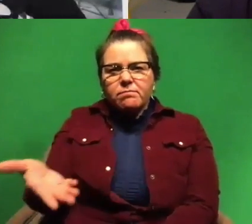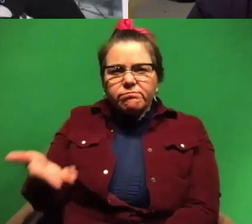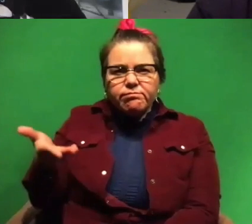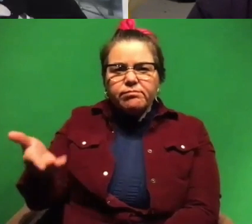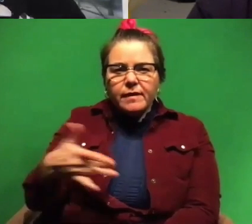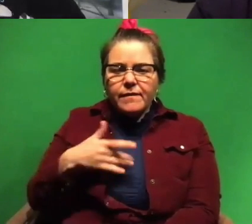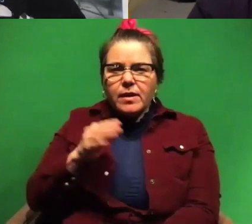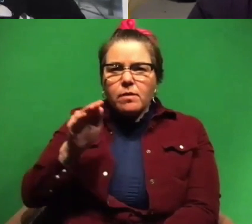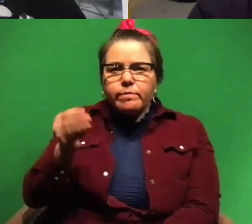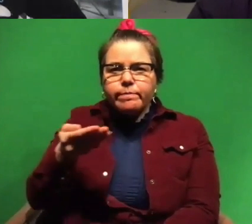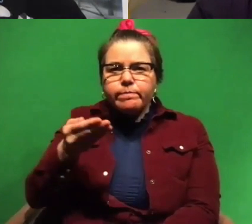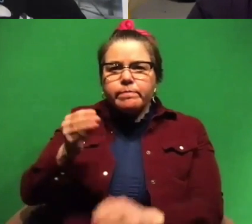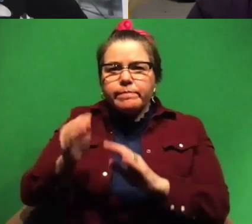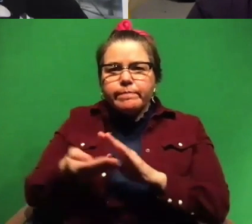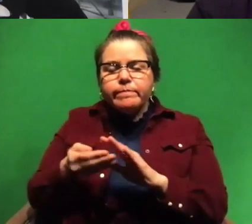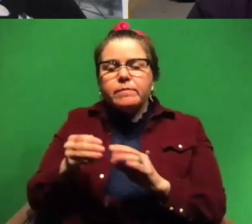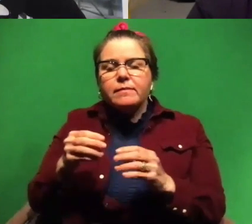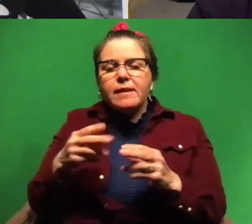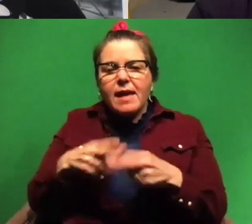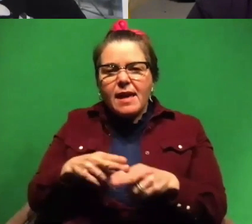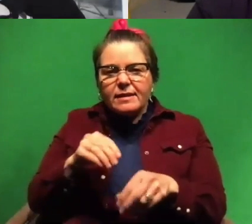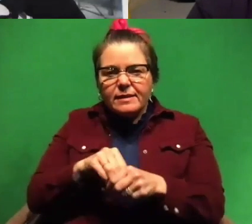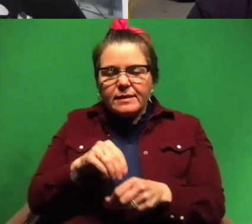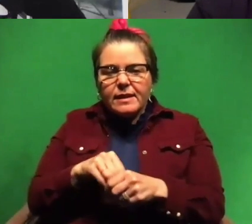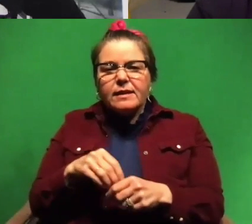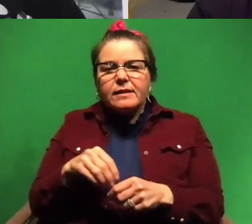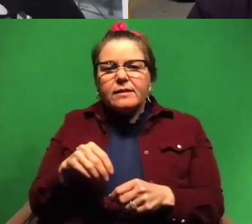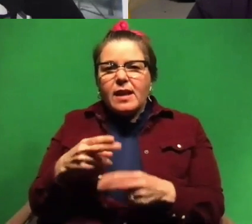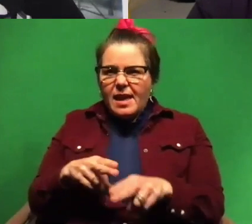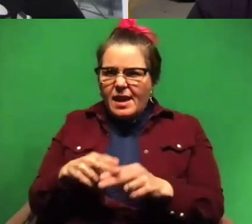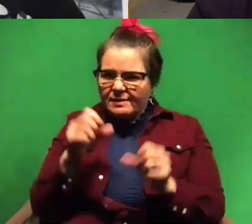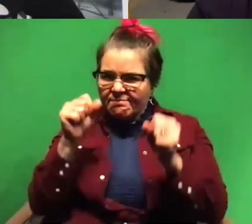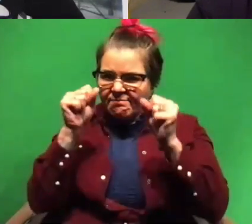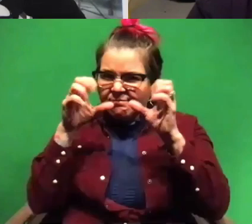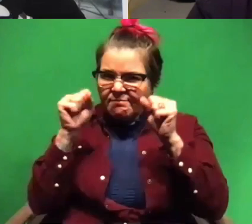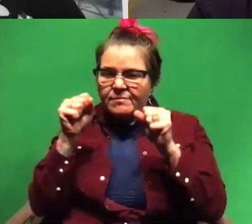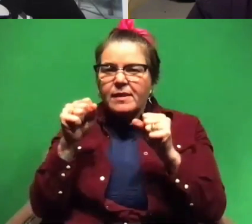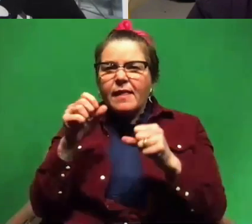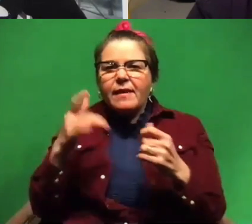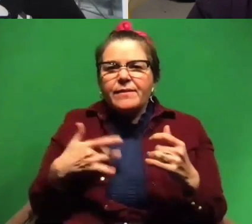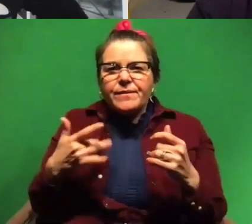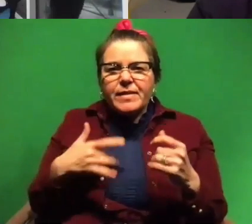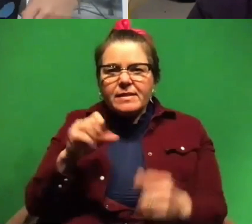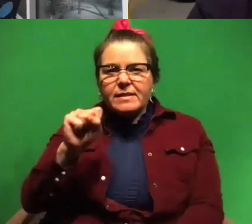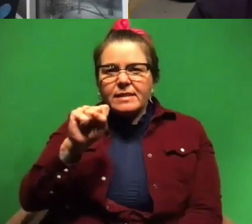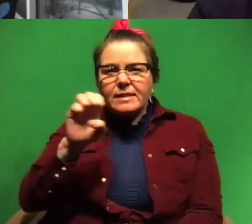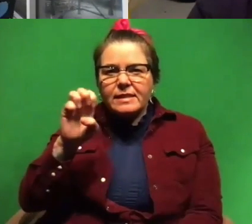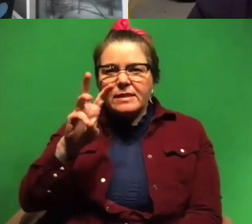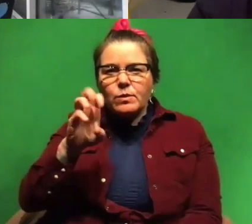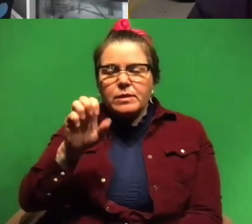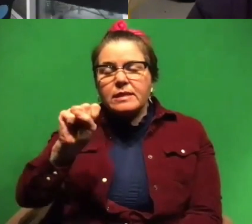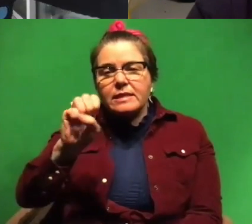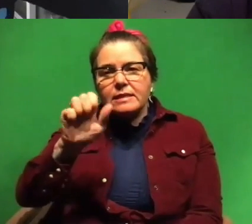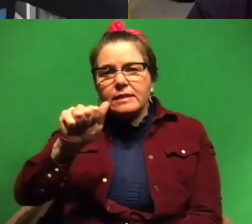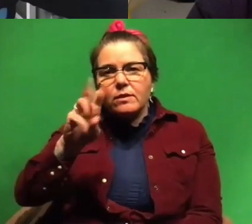spiral shaped eggs inside of them. And these eggs are amazing. Like they're the texture of seaweed and they're